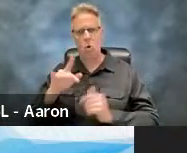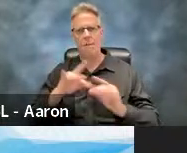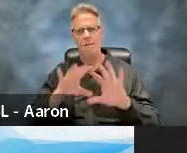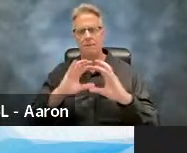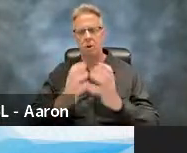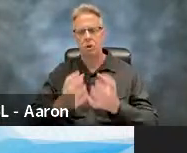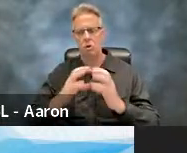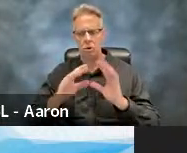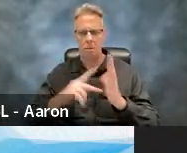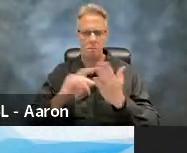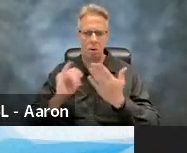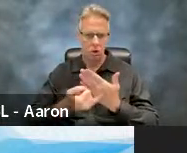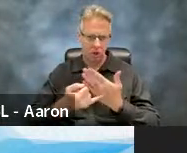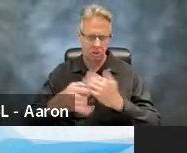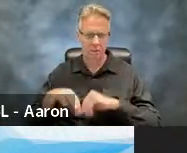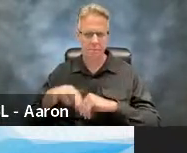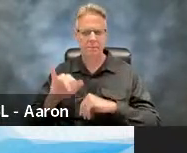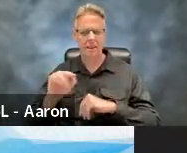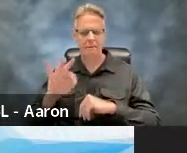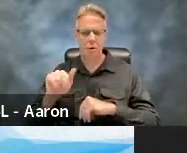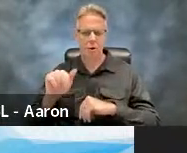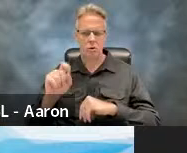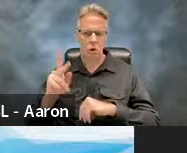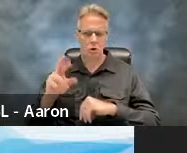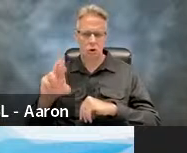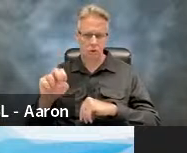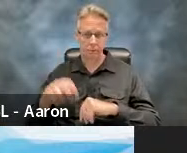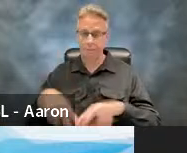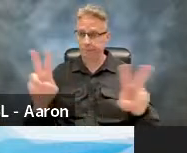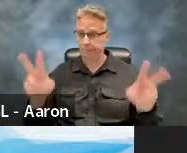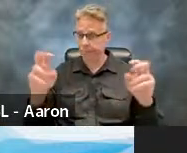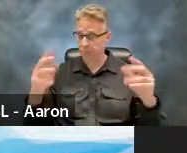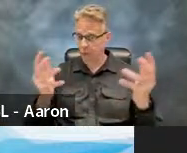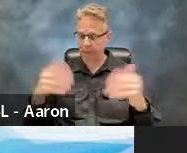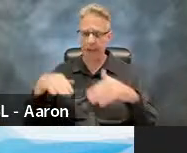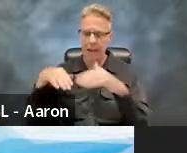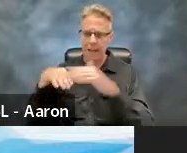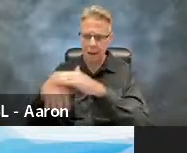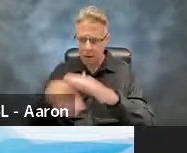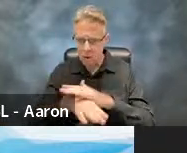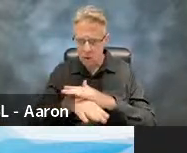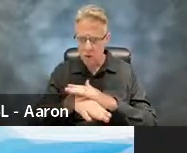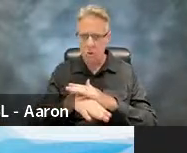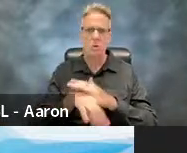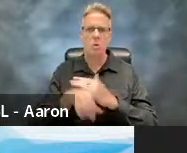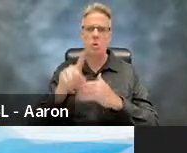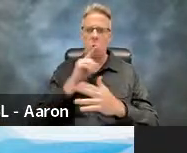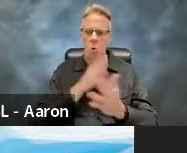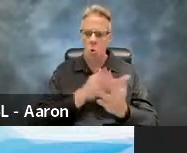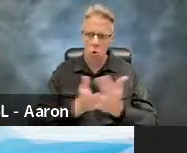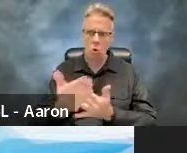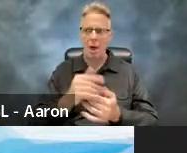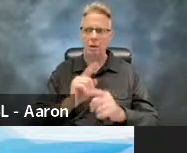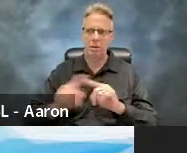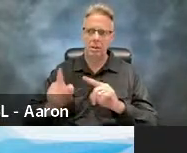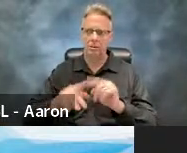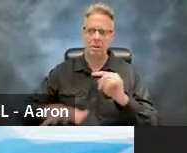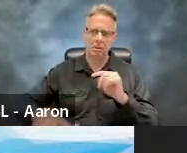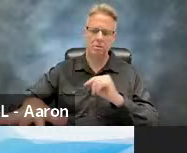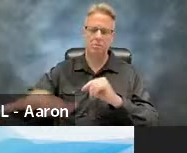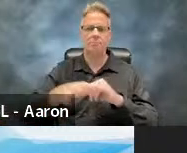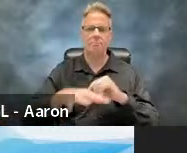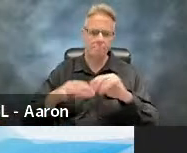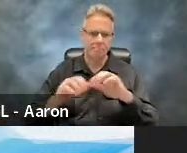infrastructure projects. And the title of it is Accessibility Throughout Infrastructure. This is